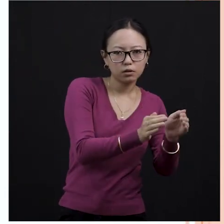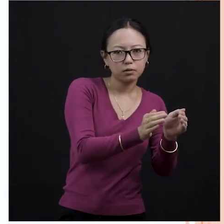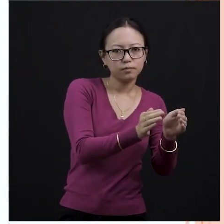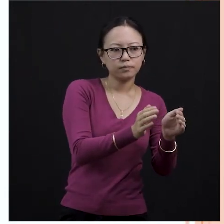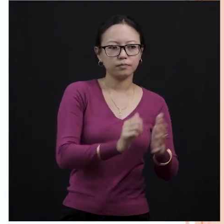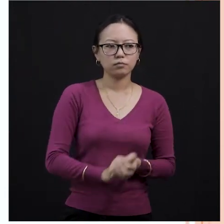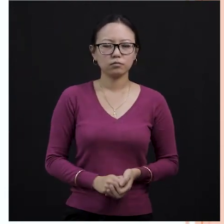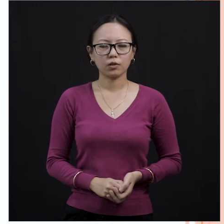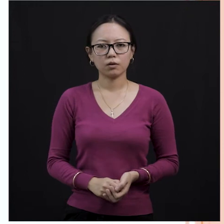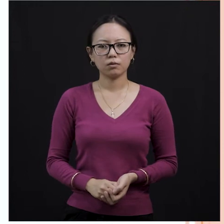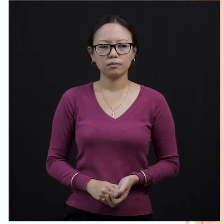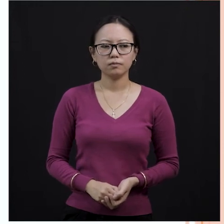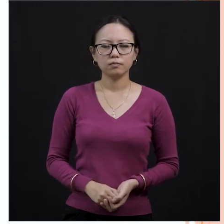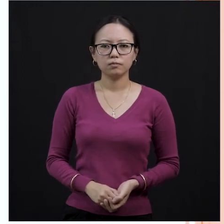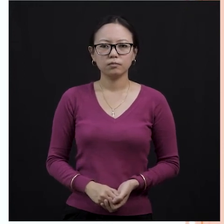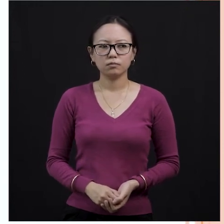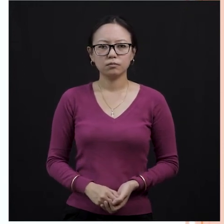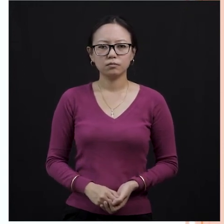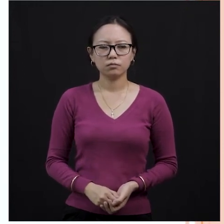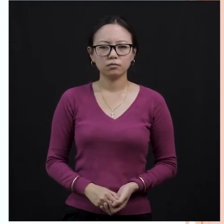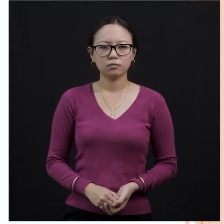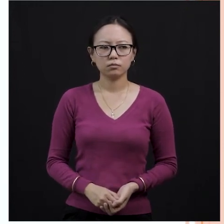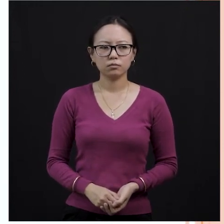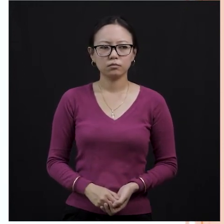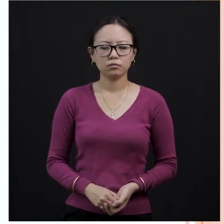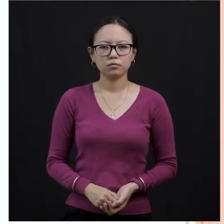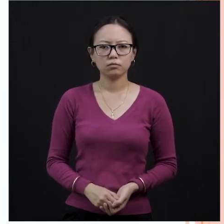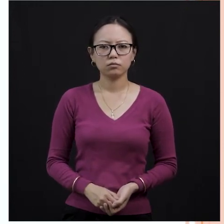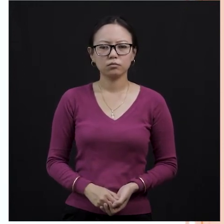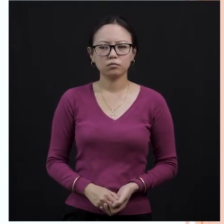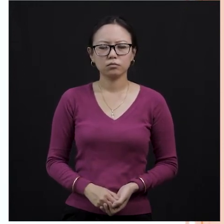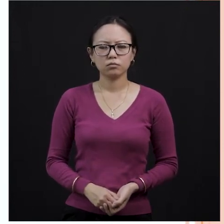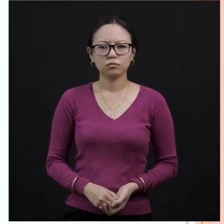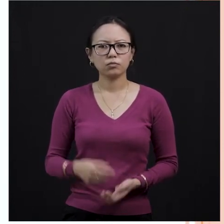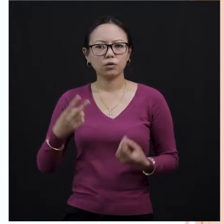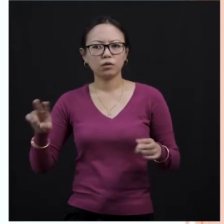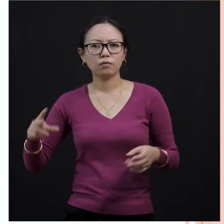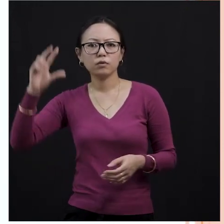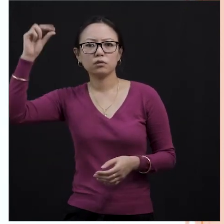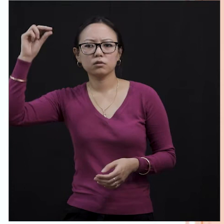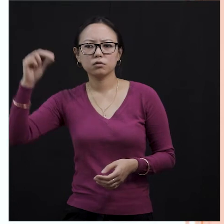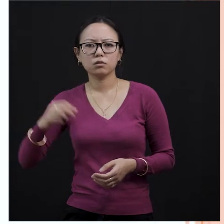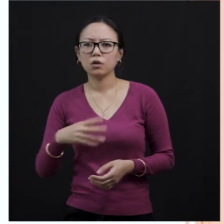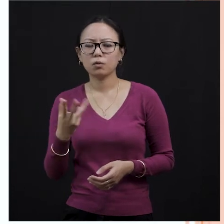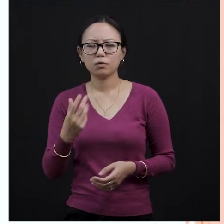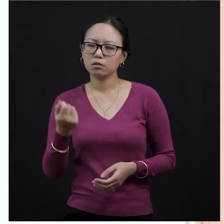of 10 stars. All right. So let's look at the remaining stars. Let's try to count them.